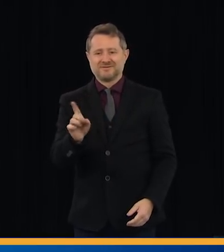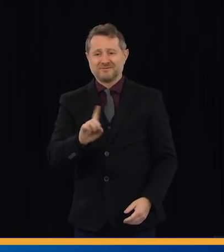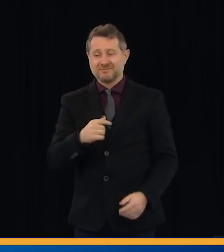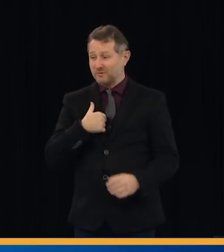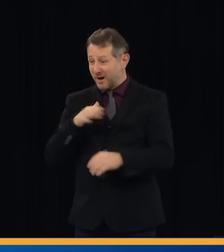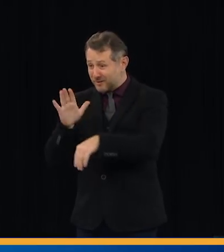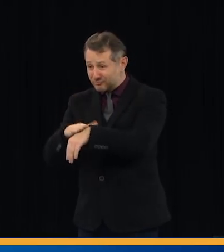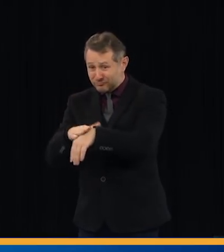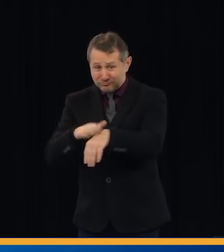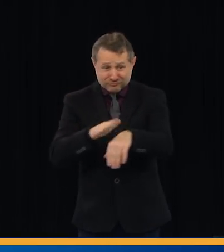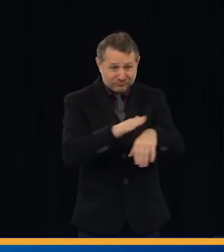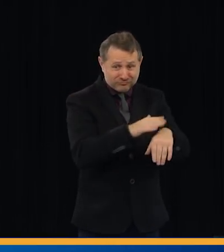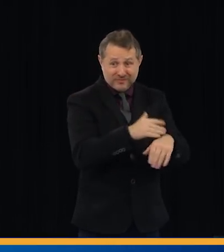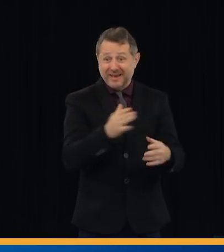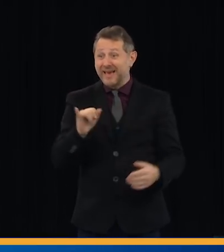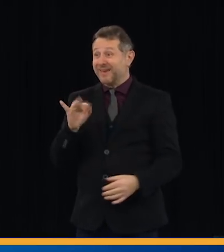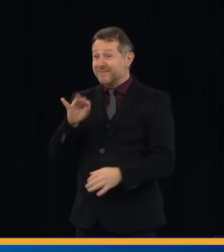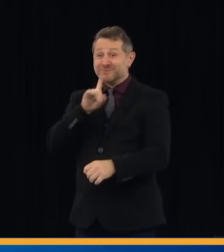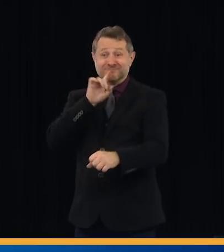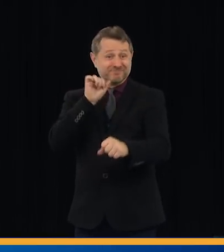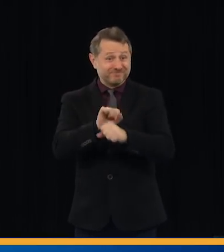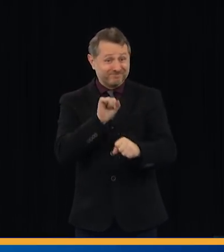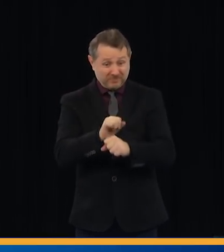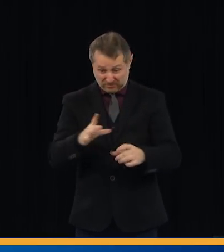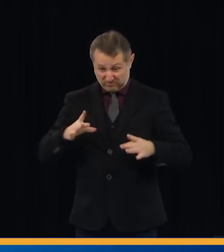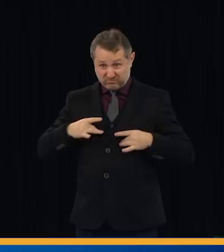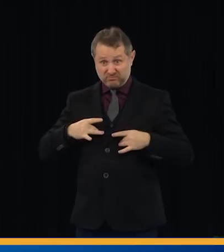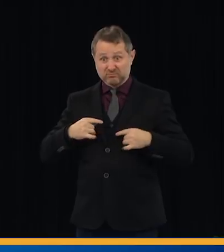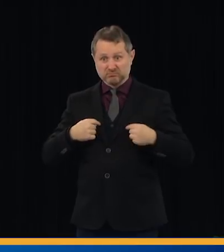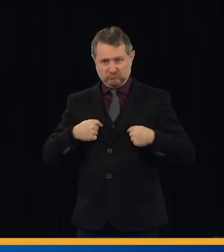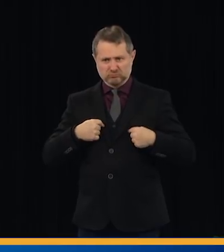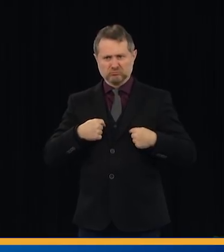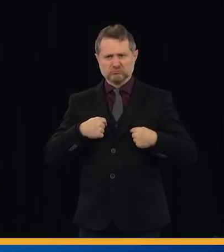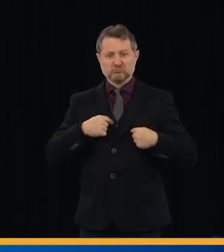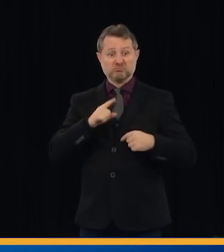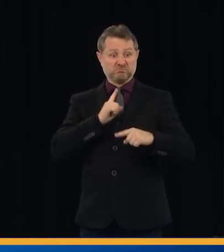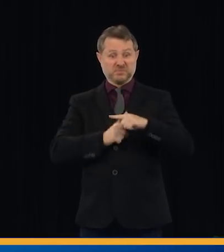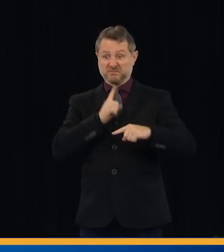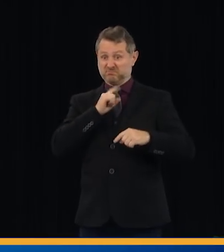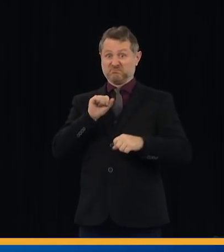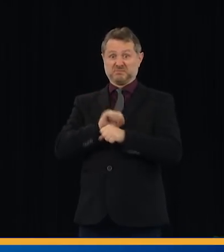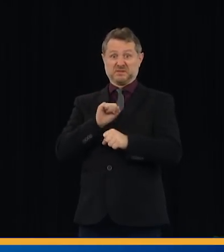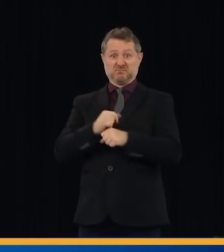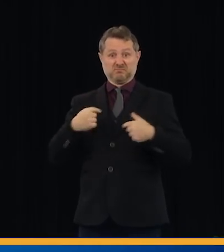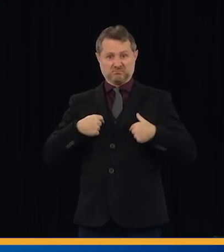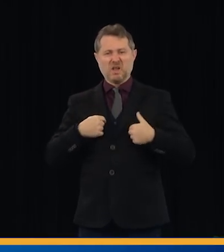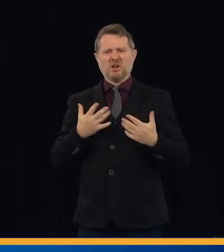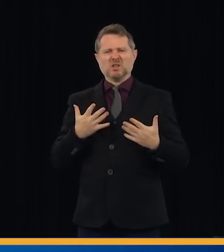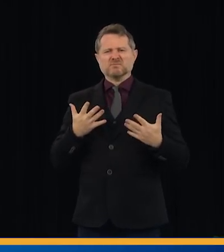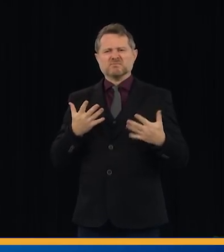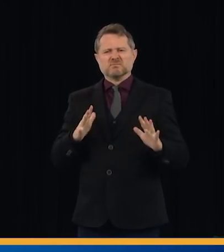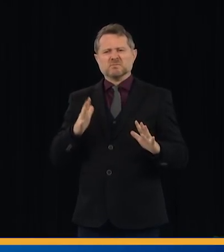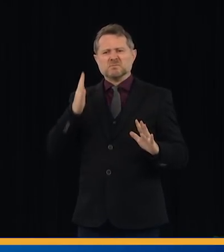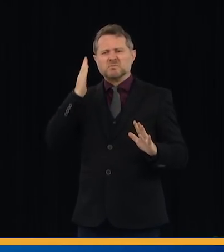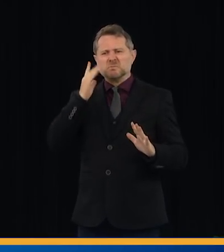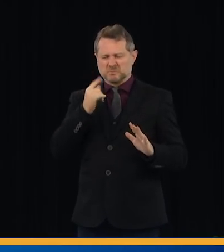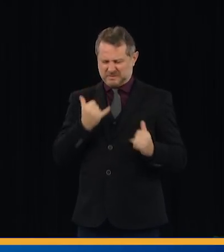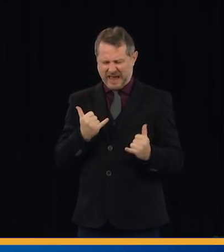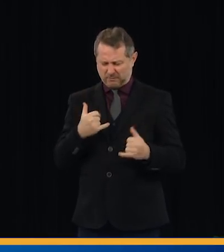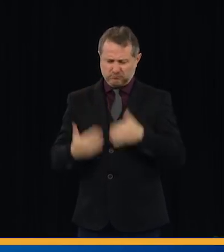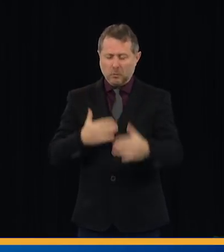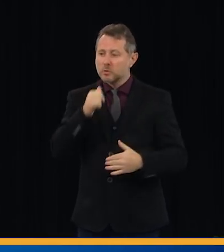Anticipate what's going to happen and plan for the step ahead. We have been behind